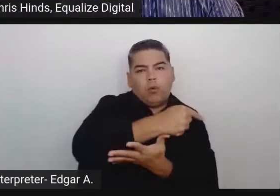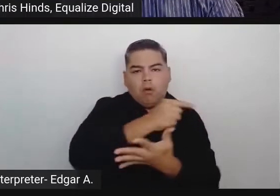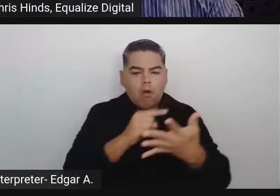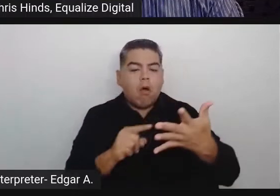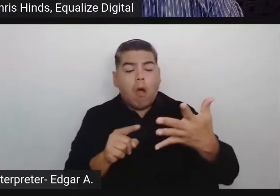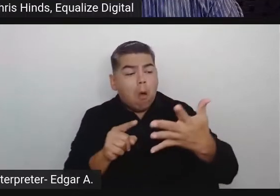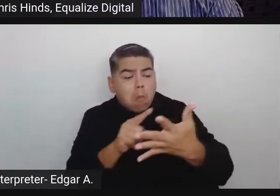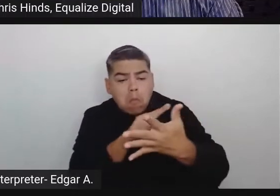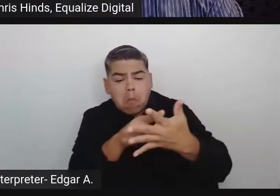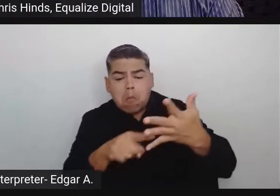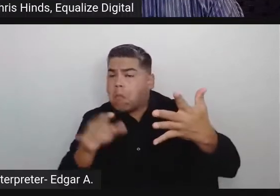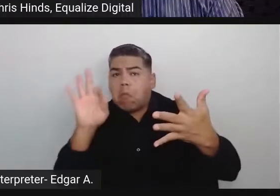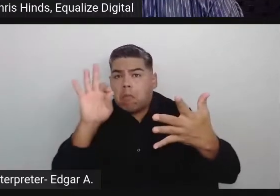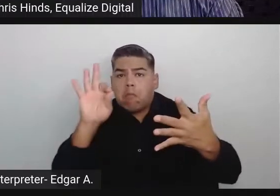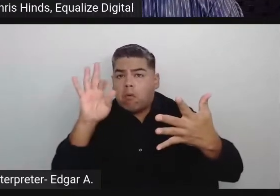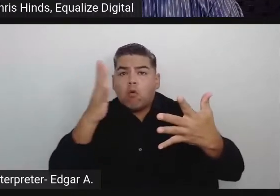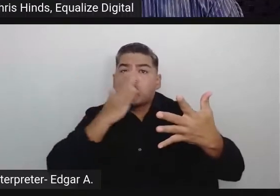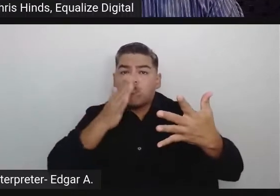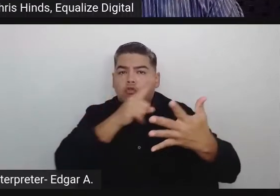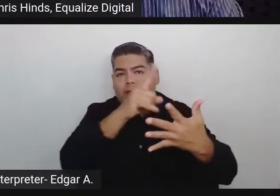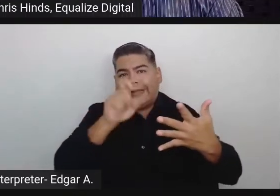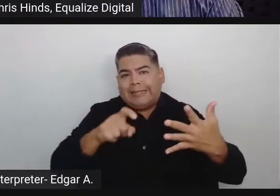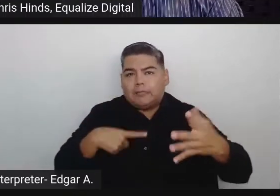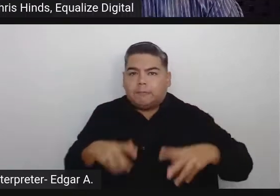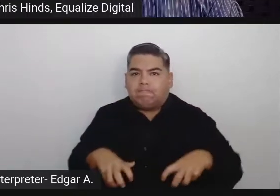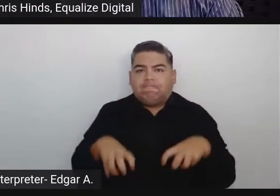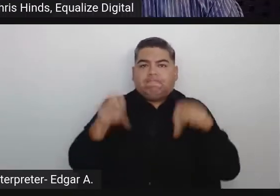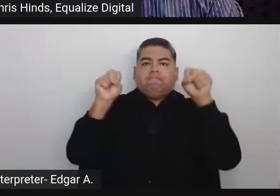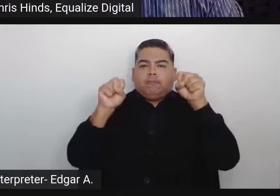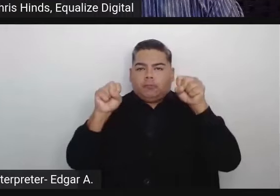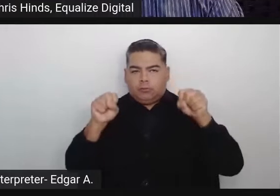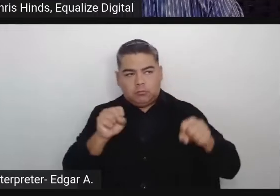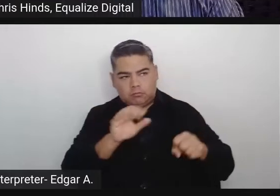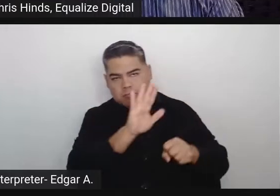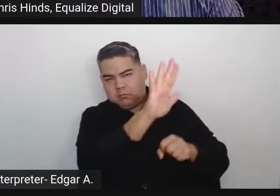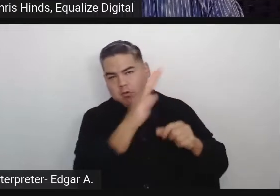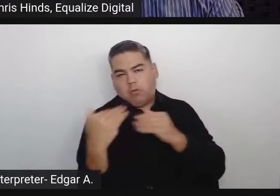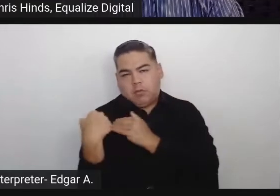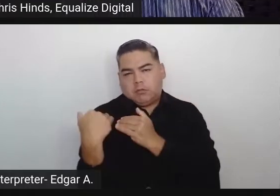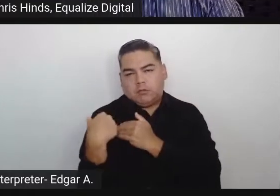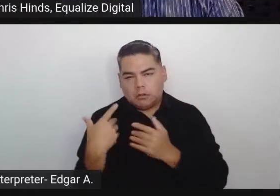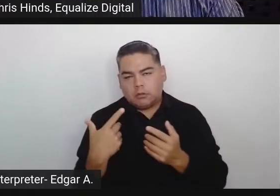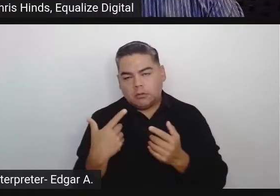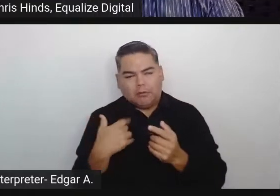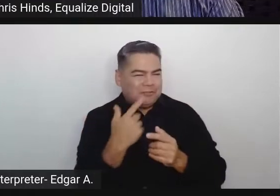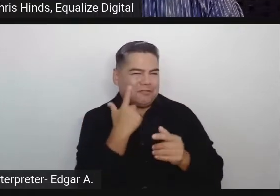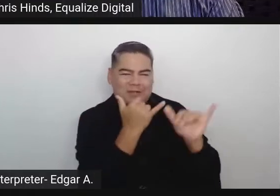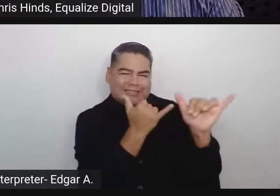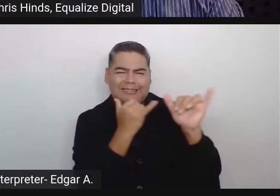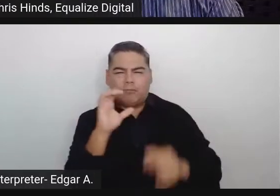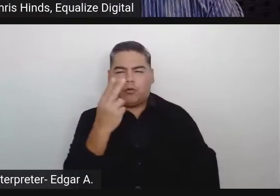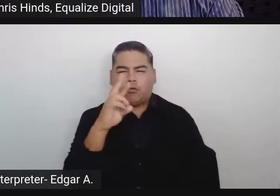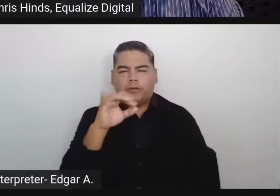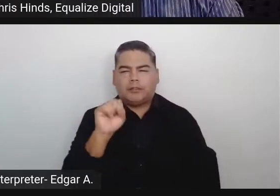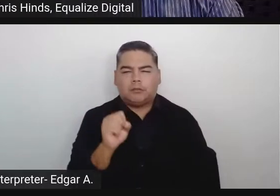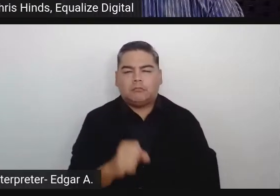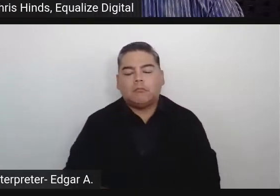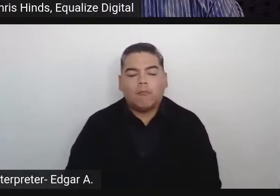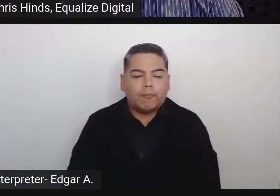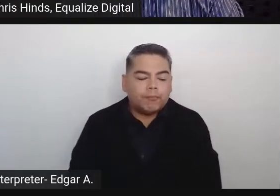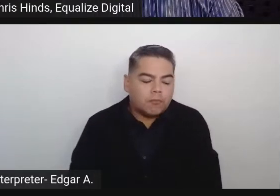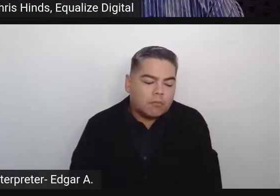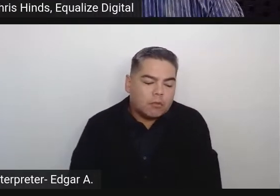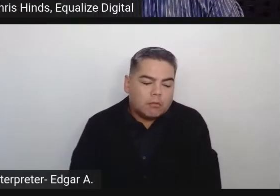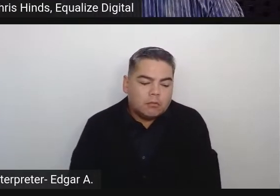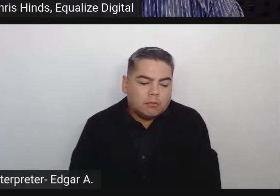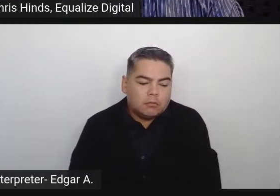the project fee. And so very similar to what Chris said. And I think one thing I hear